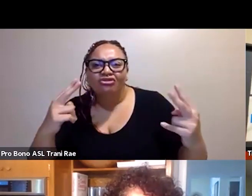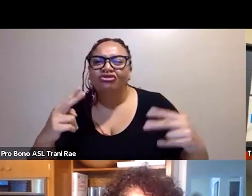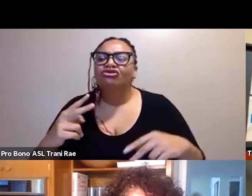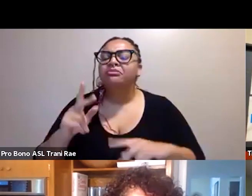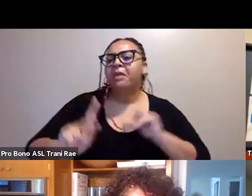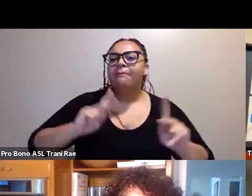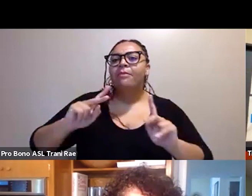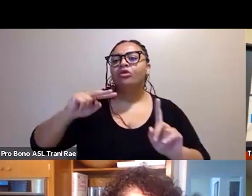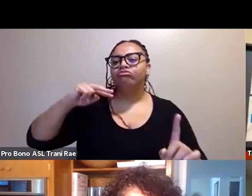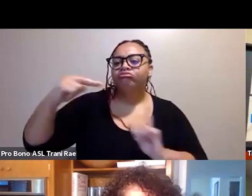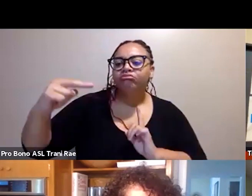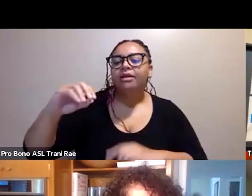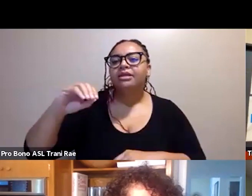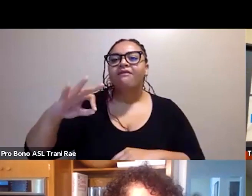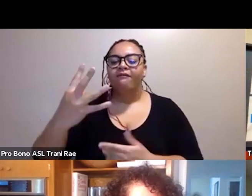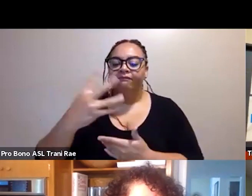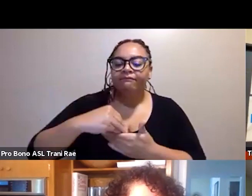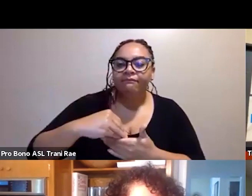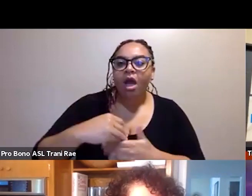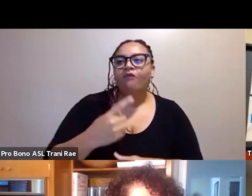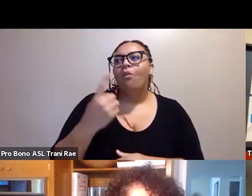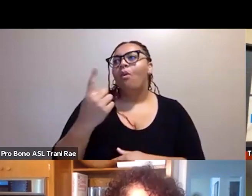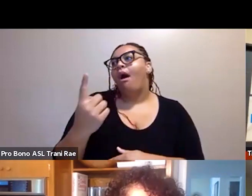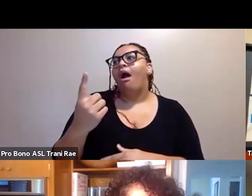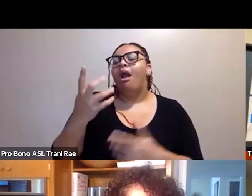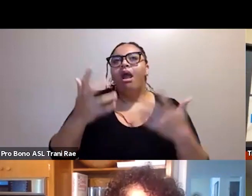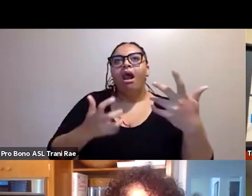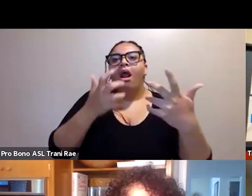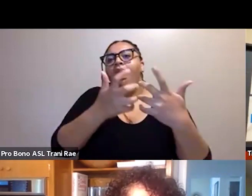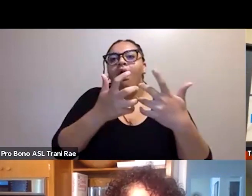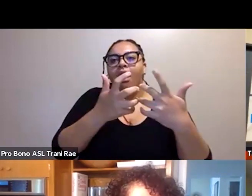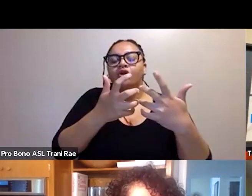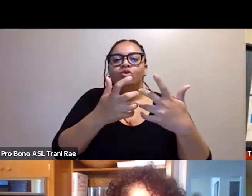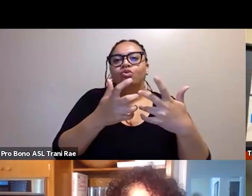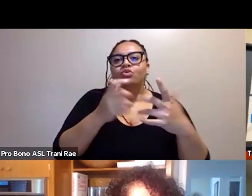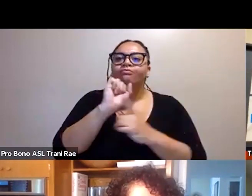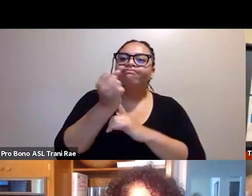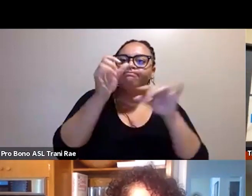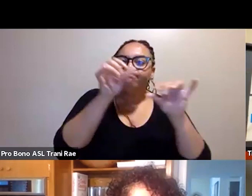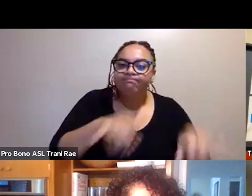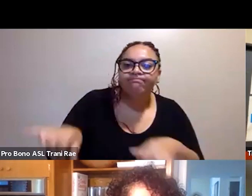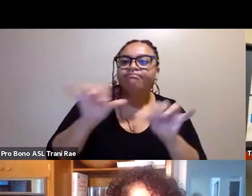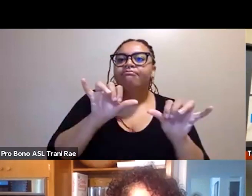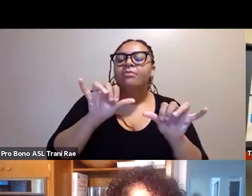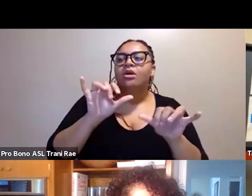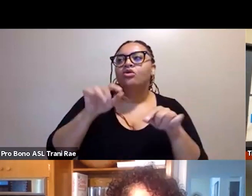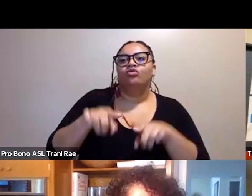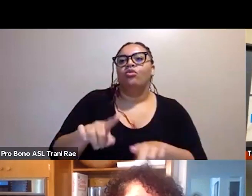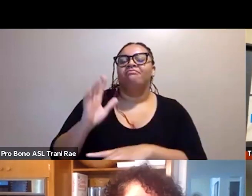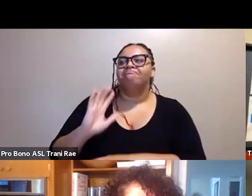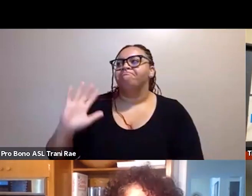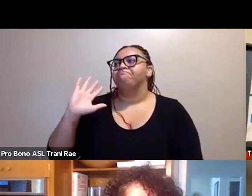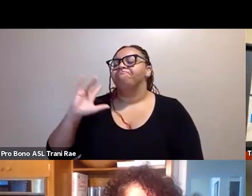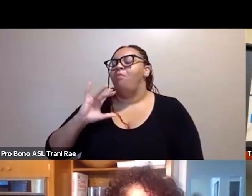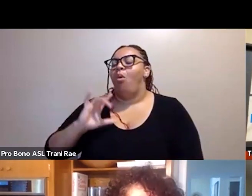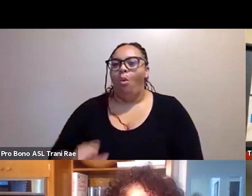of inclusivity rests on whether one conforms to standards of appearance that found expression during the late Victorian era, and then